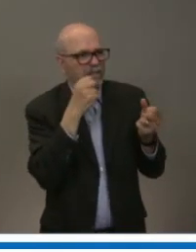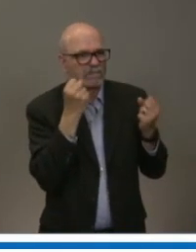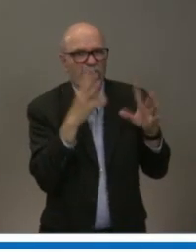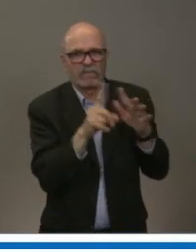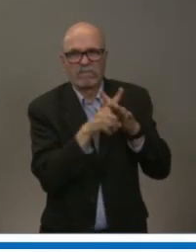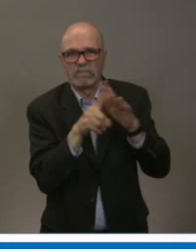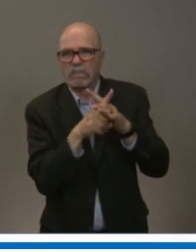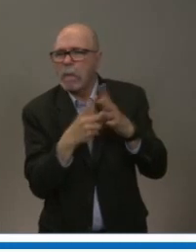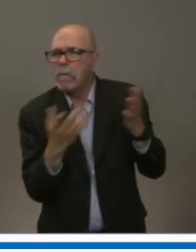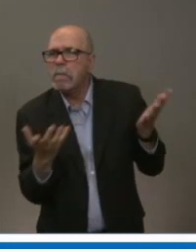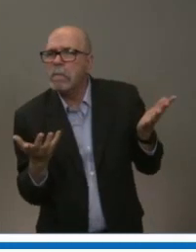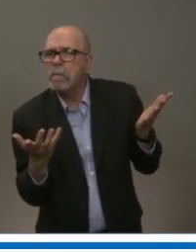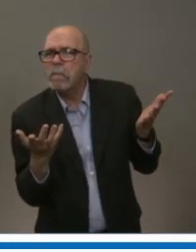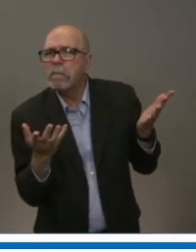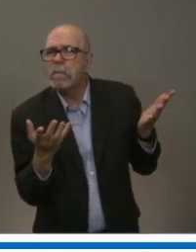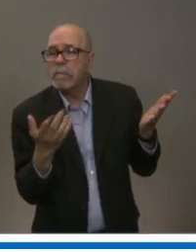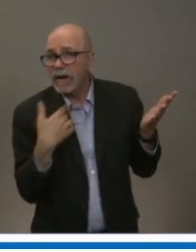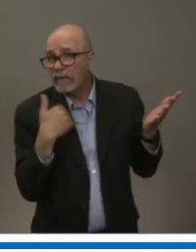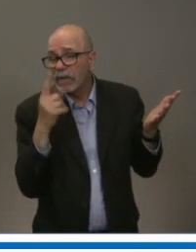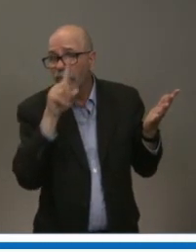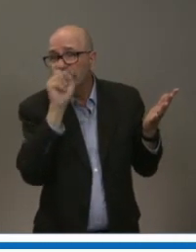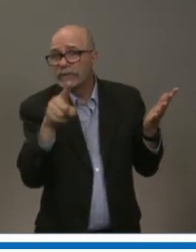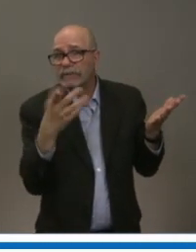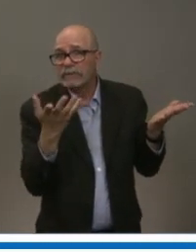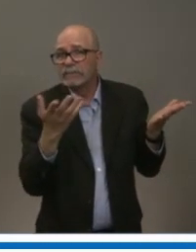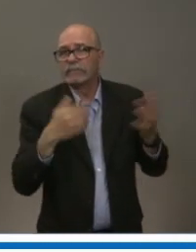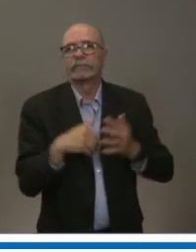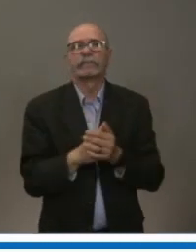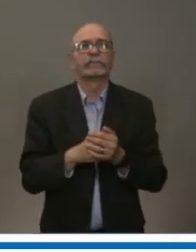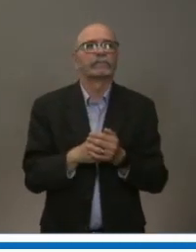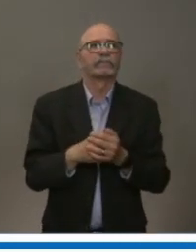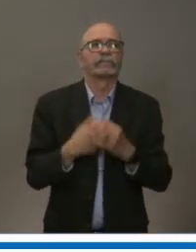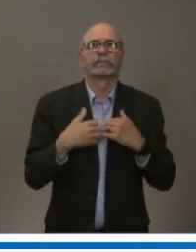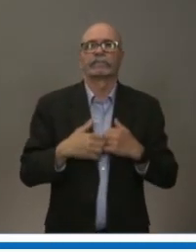through some of these modeling projections that are coming out. As you know, Newfoundland's